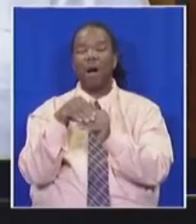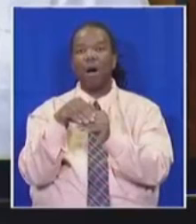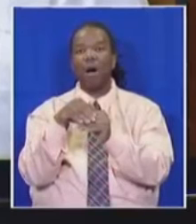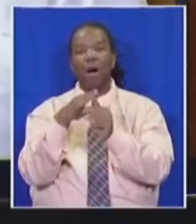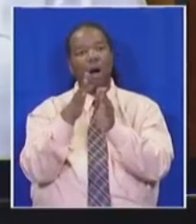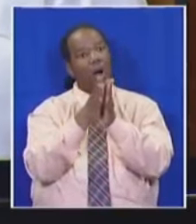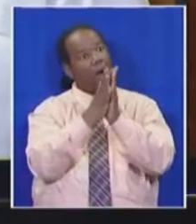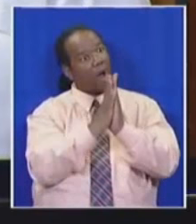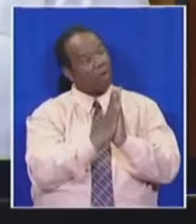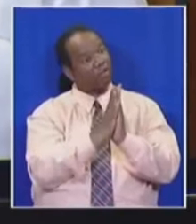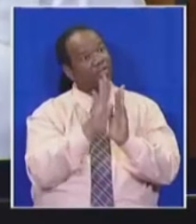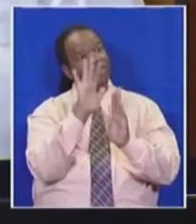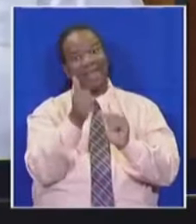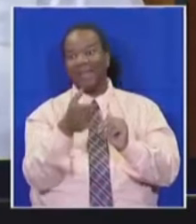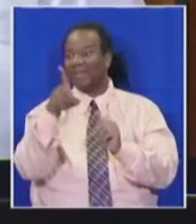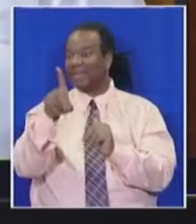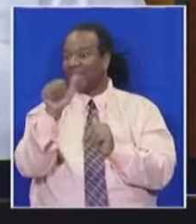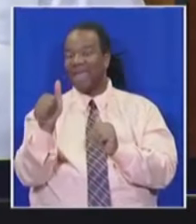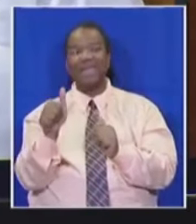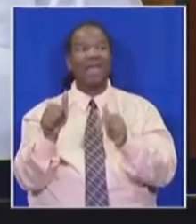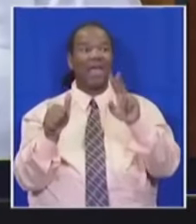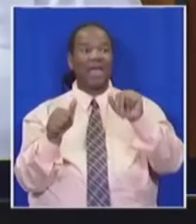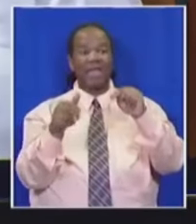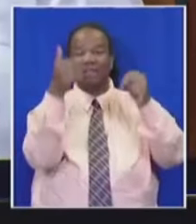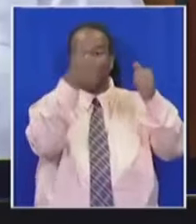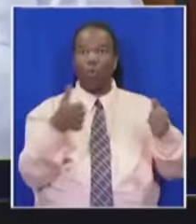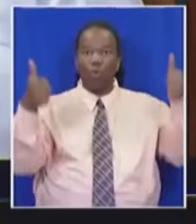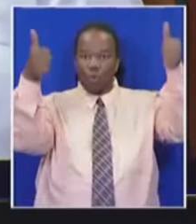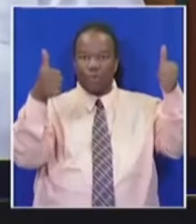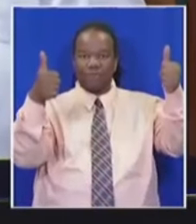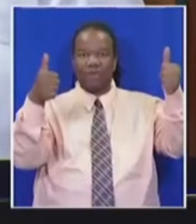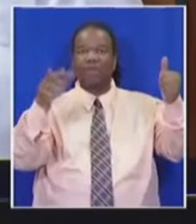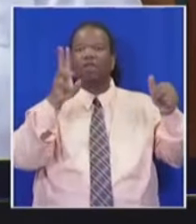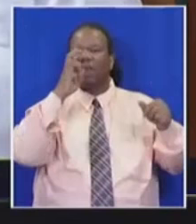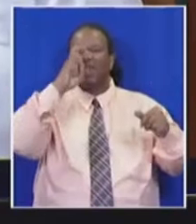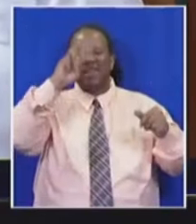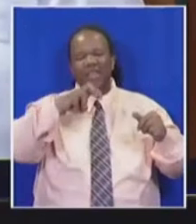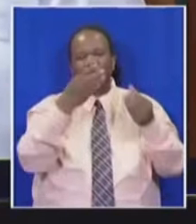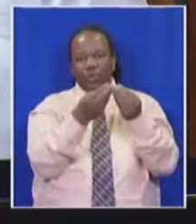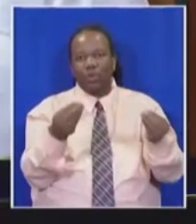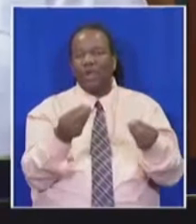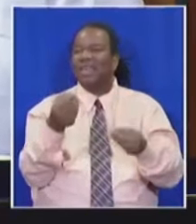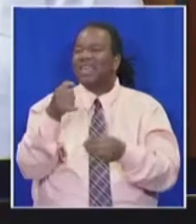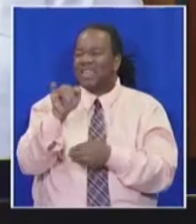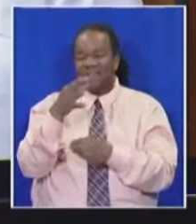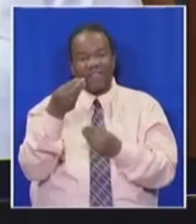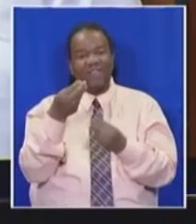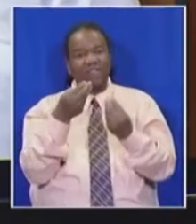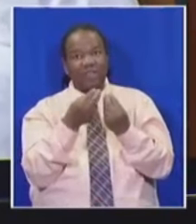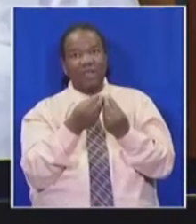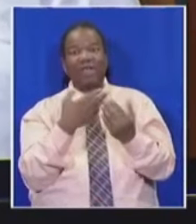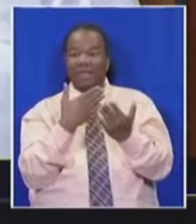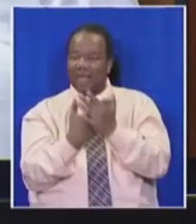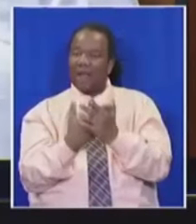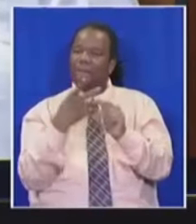whips attend to this matter. Honourable Member, if you do not rise and you do not acknowledge this, it makes it very